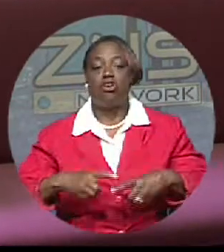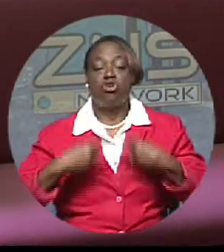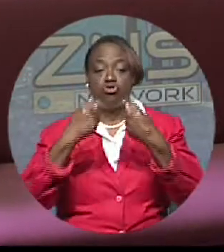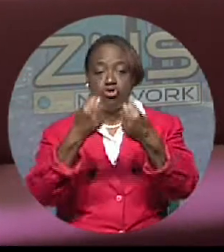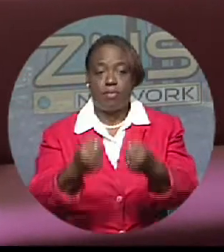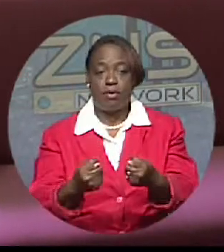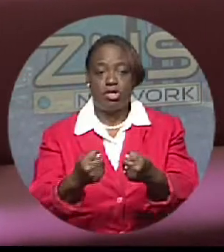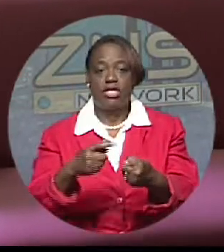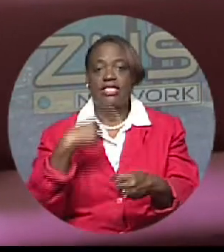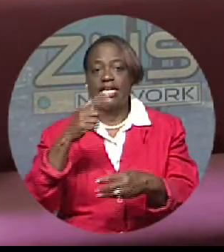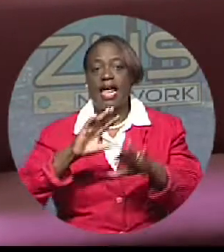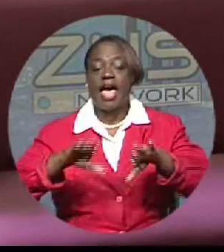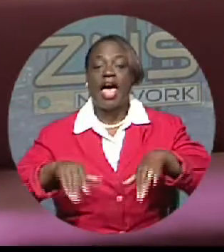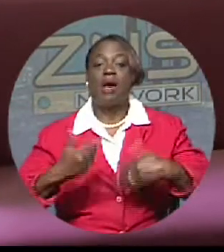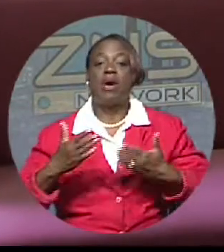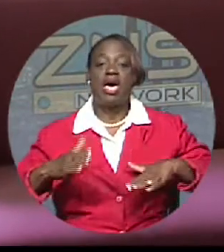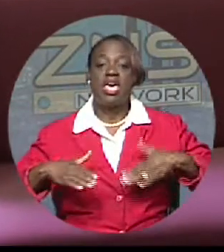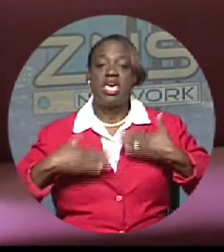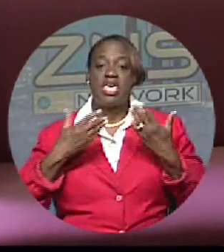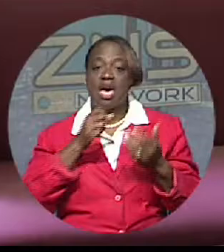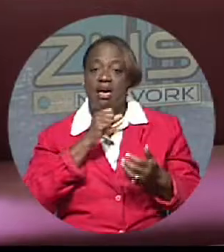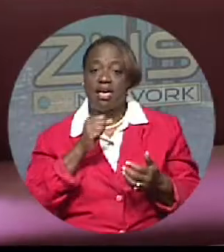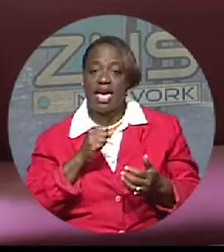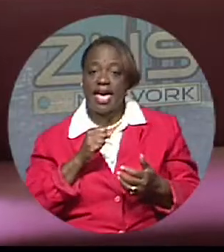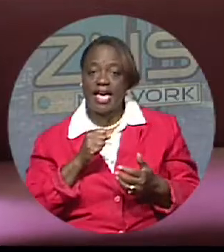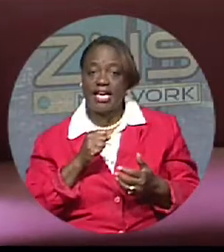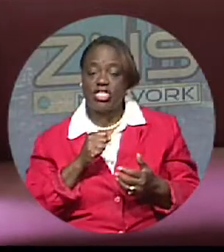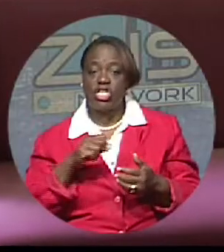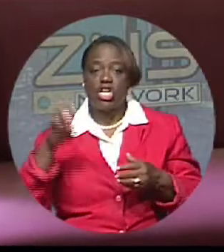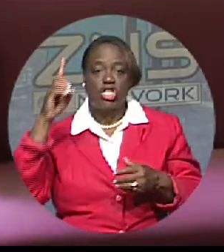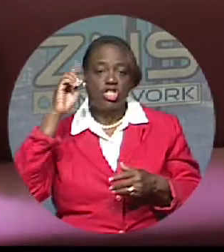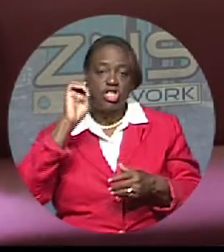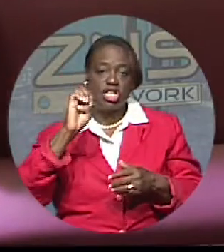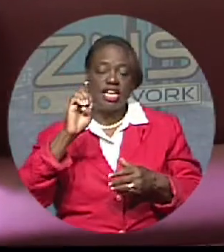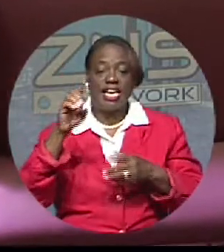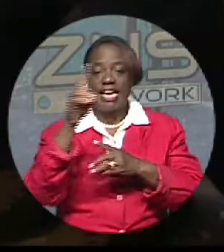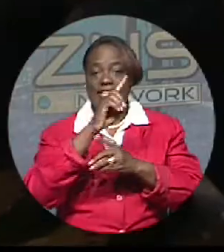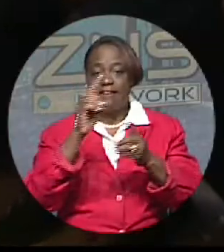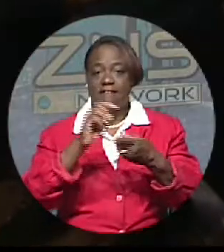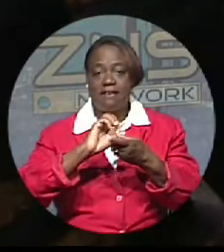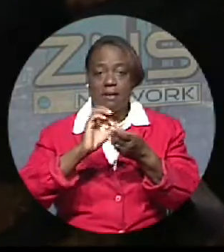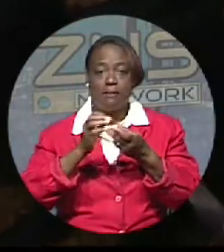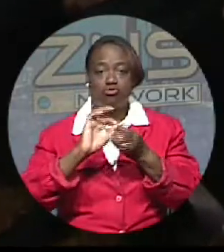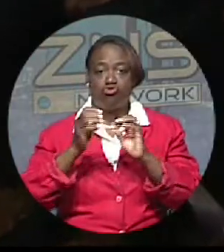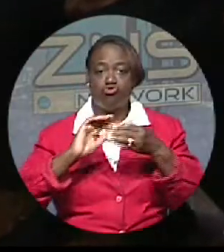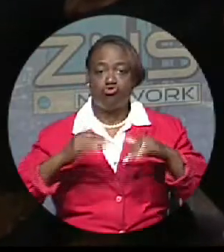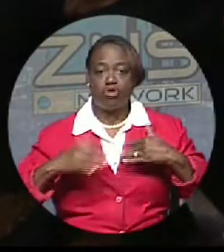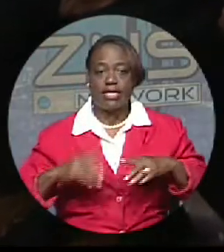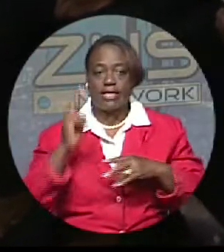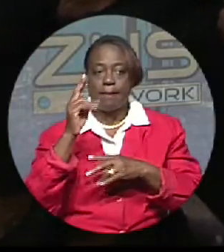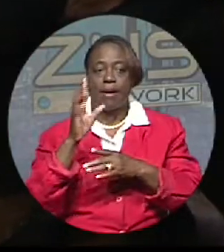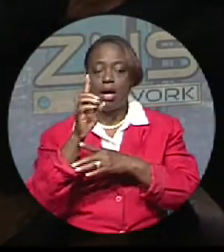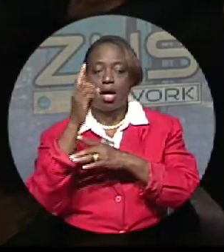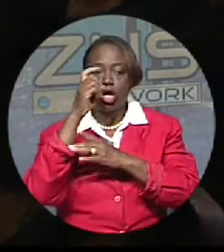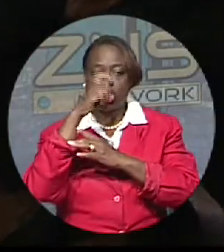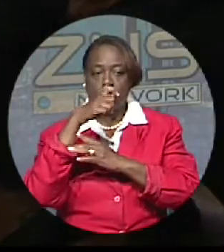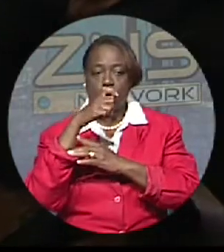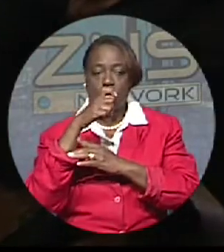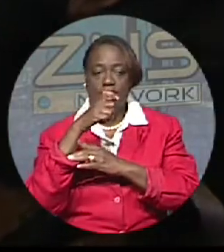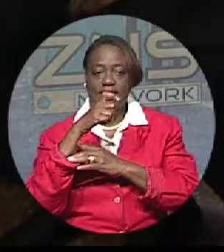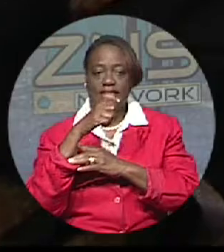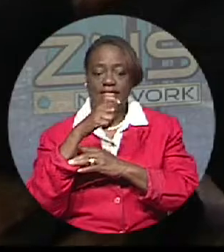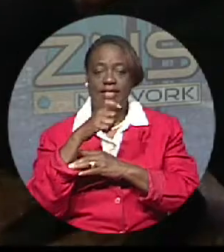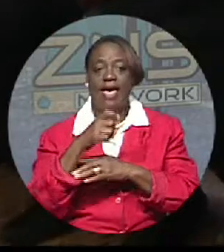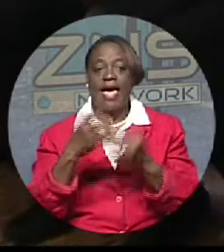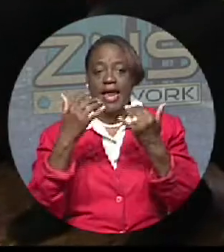Garcia experimented designing dolls and later continued her dream as a seamstress, catering to many weddings and special occasions. Prime